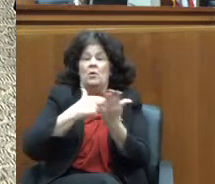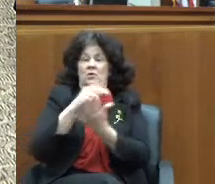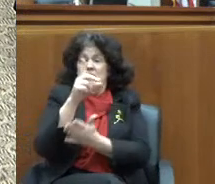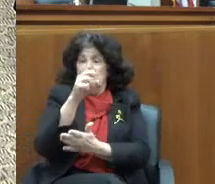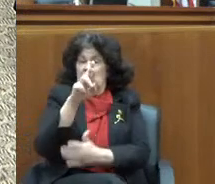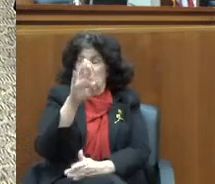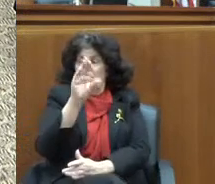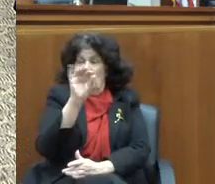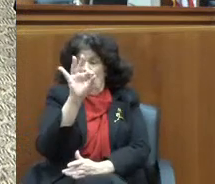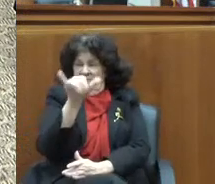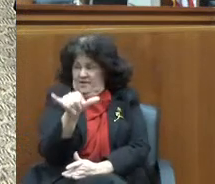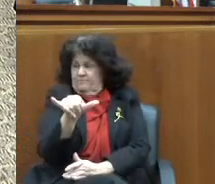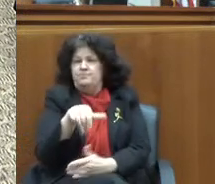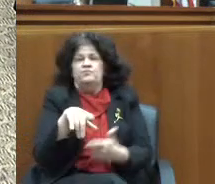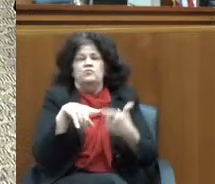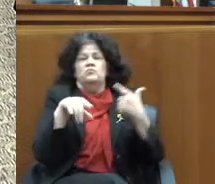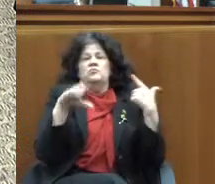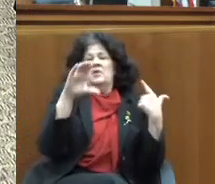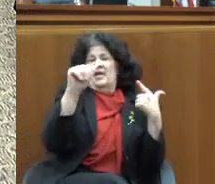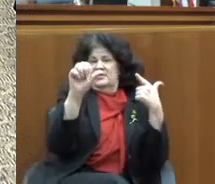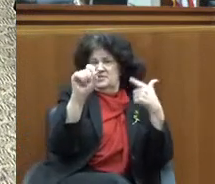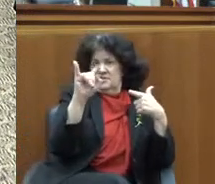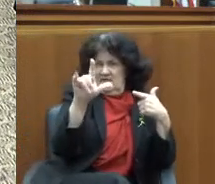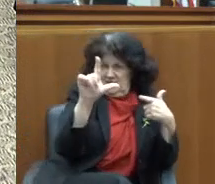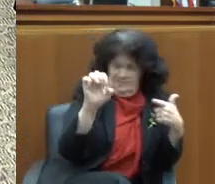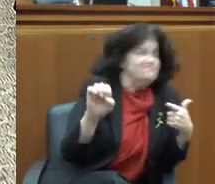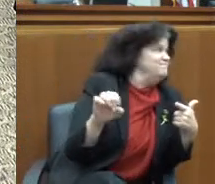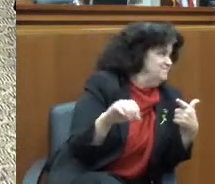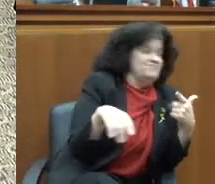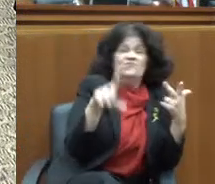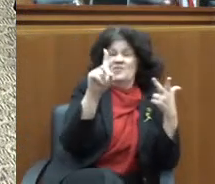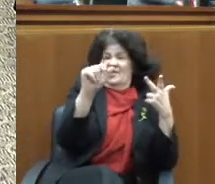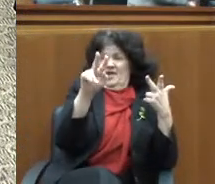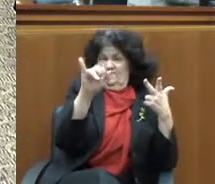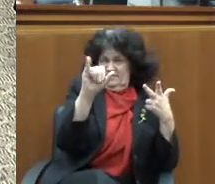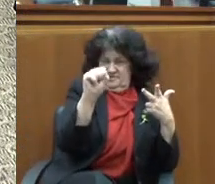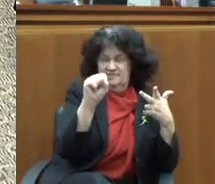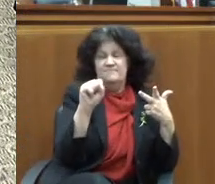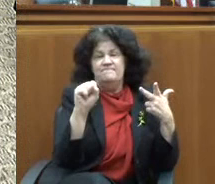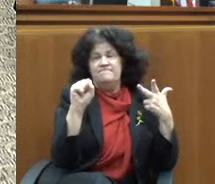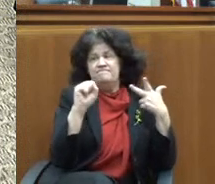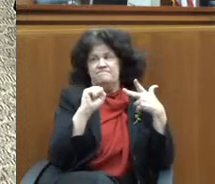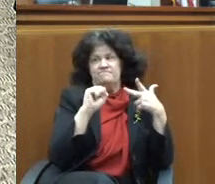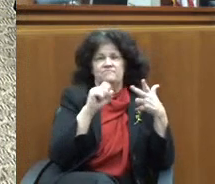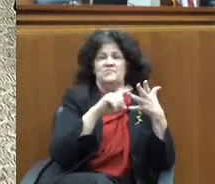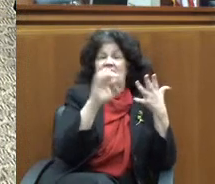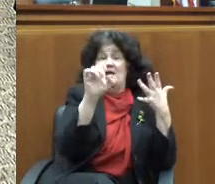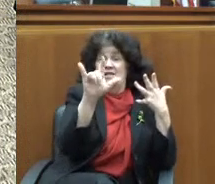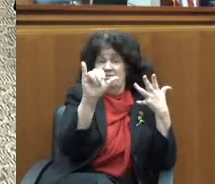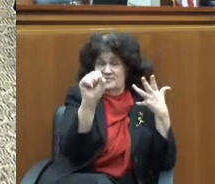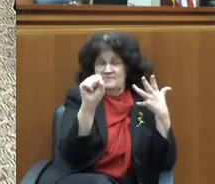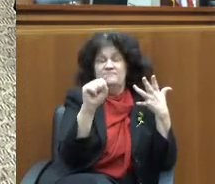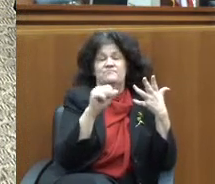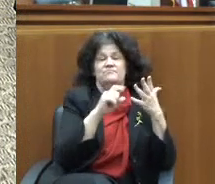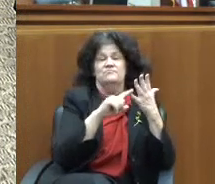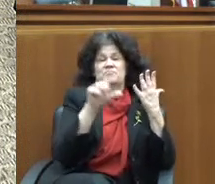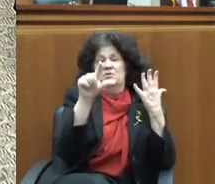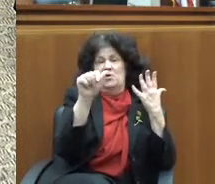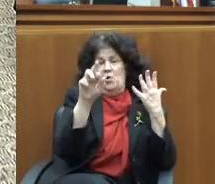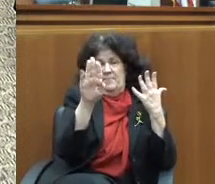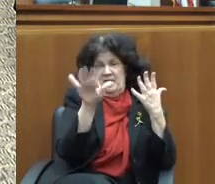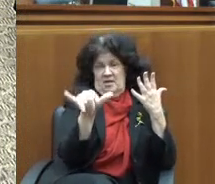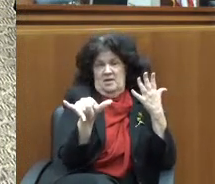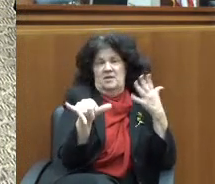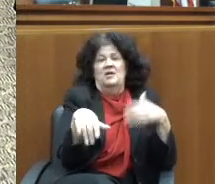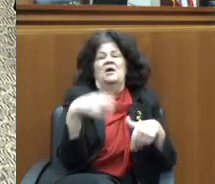Dr. Brophy. Mr. Castile. Dr. Davis. Ms. Ellis. Mr.